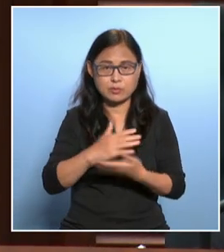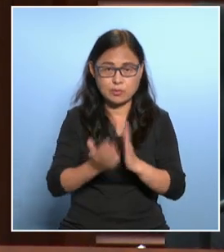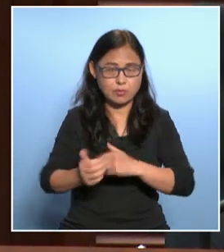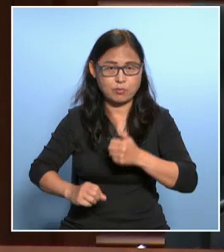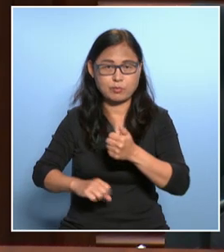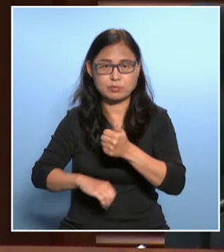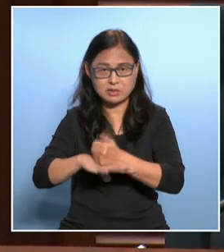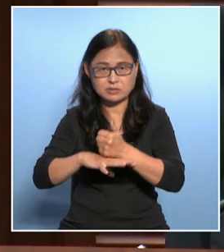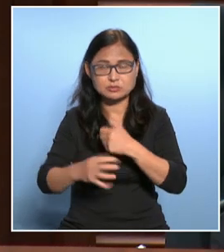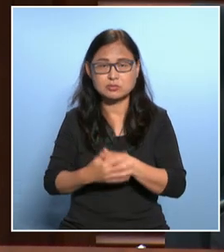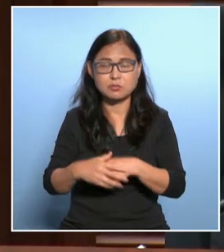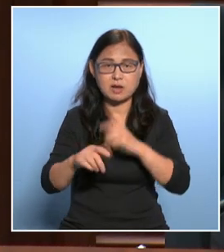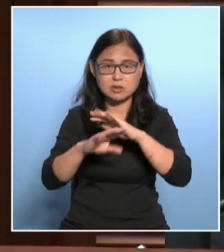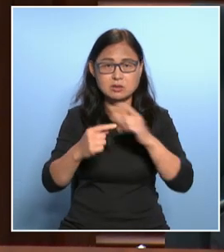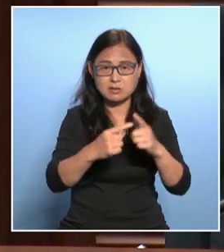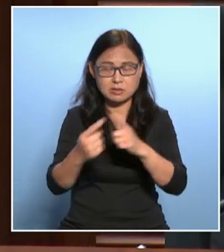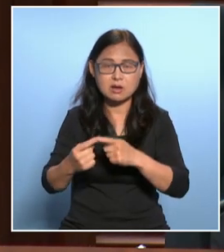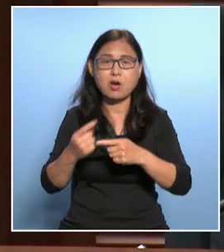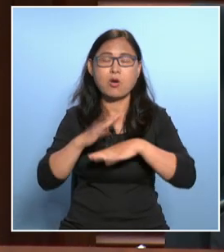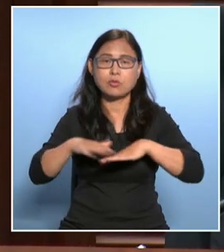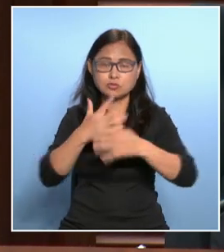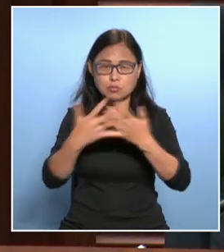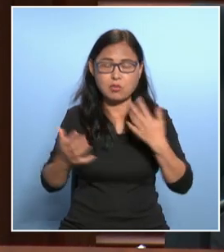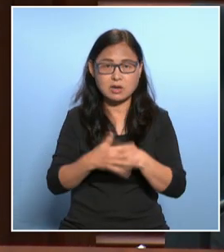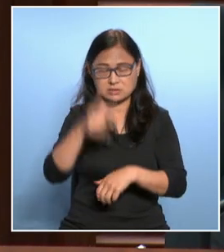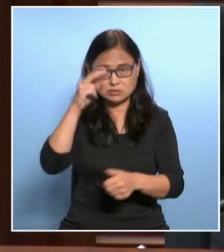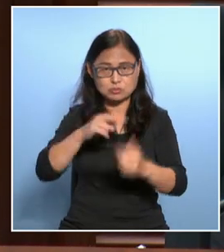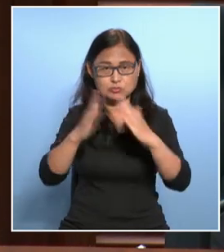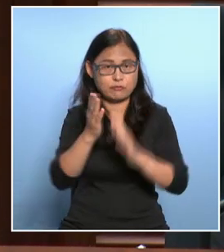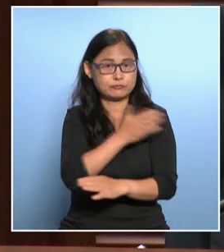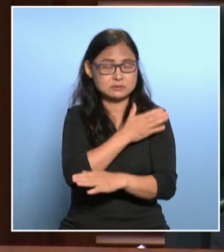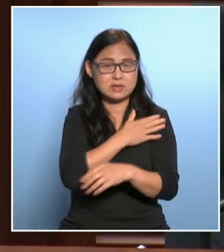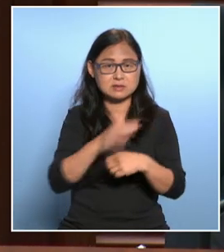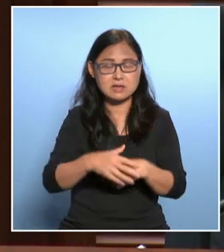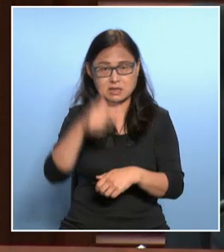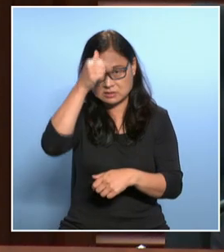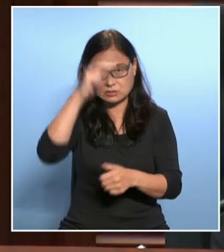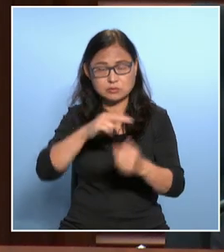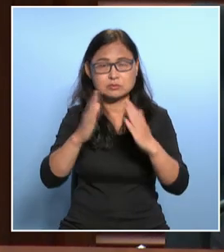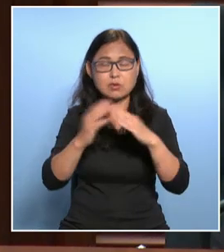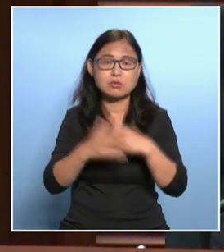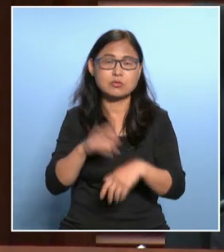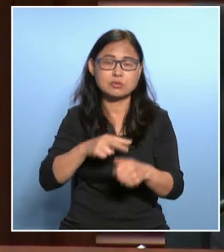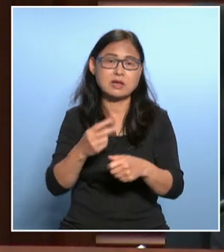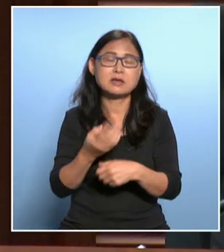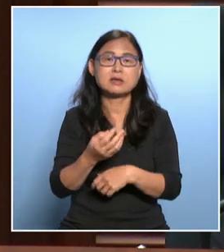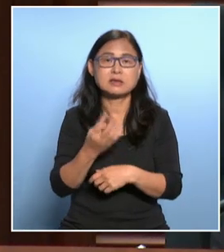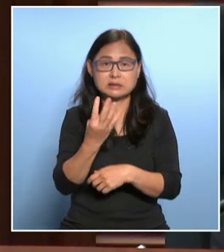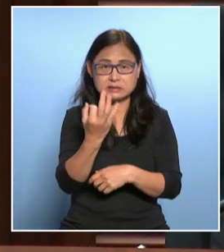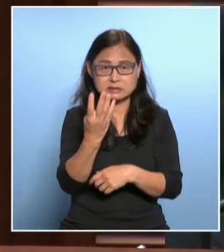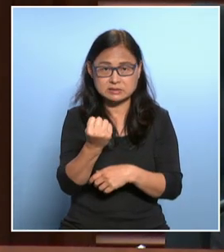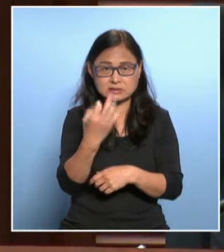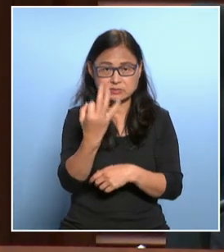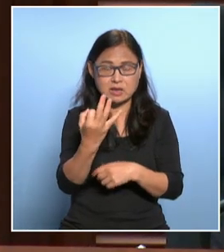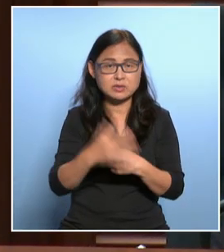public healthcare services are the cornerstone and population-wide safety net of the healthcare system in Hong Kong. At present, public healthcare services are